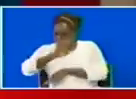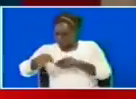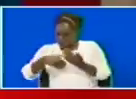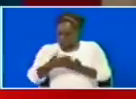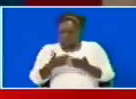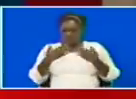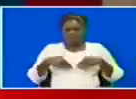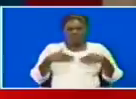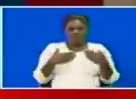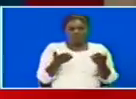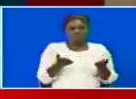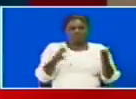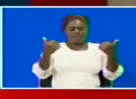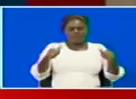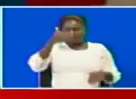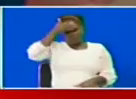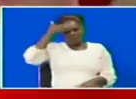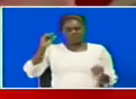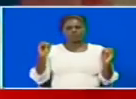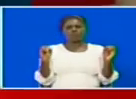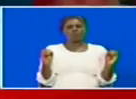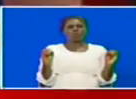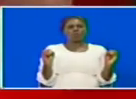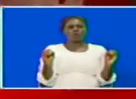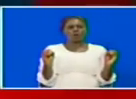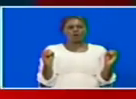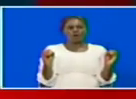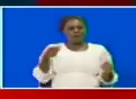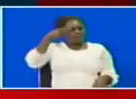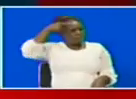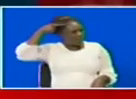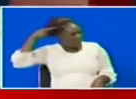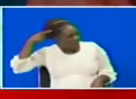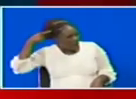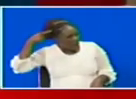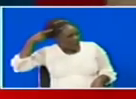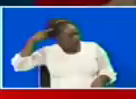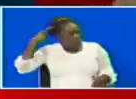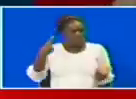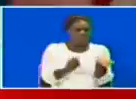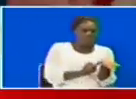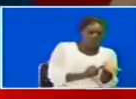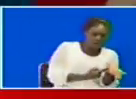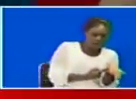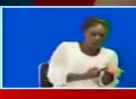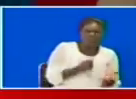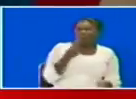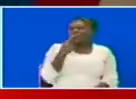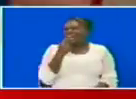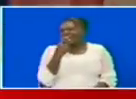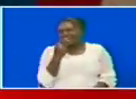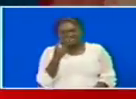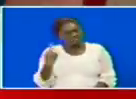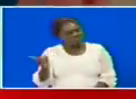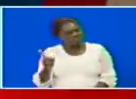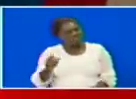wisdom are so soers will never forget that whether we are black or brown or white